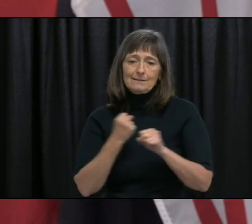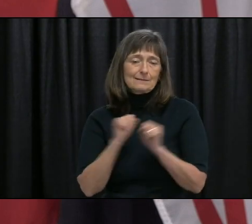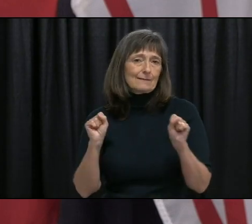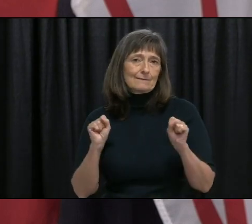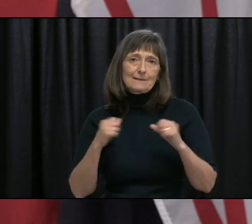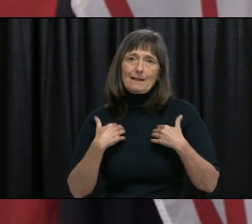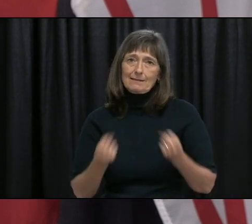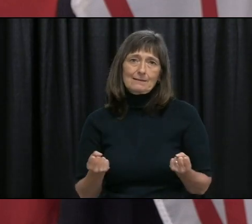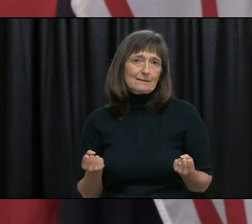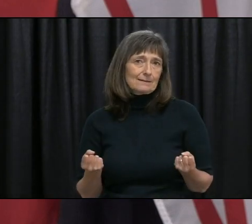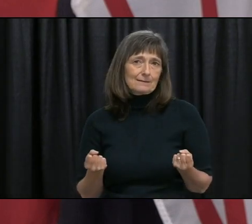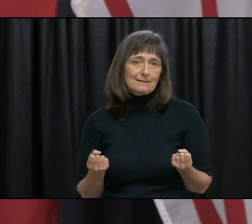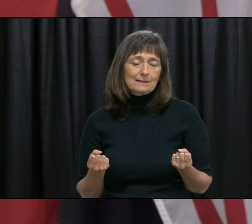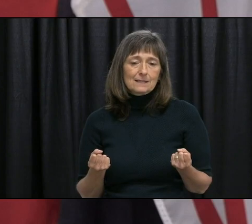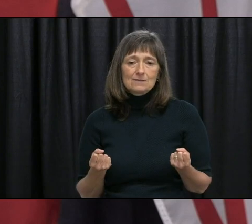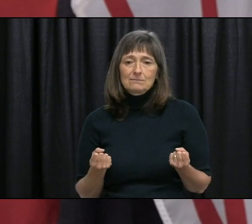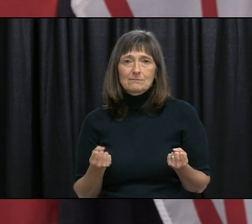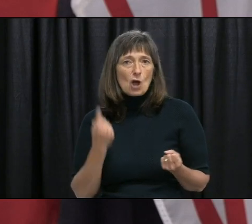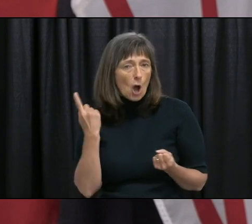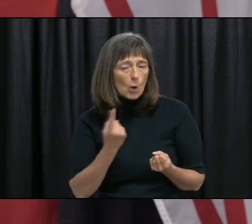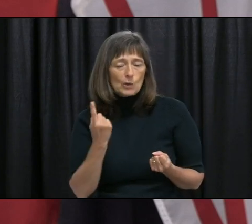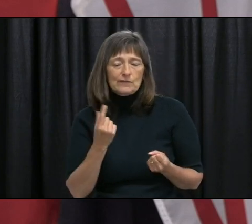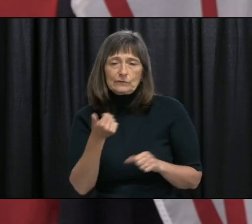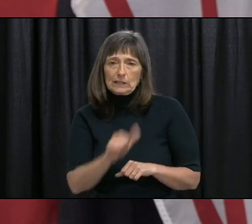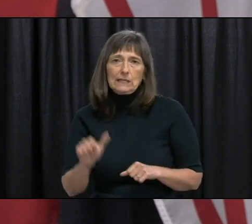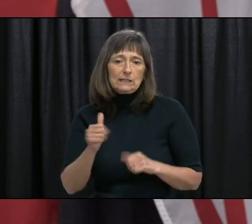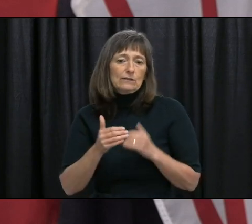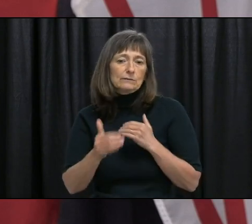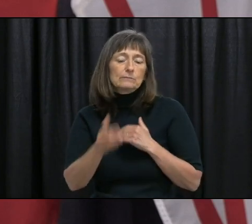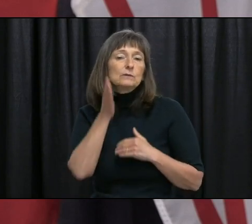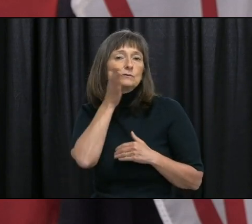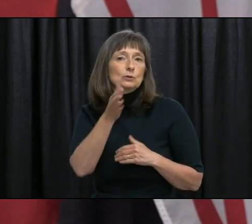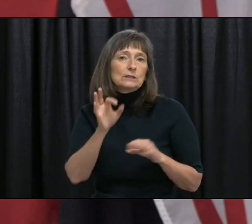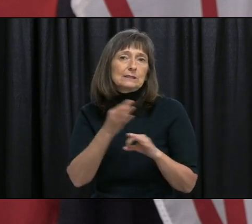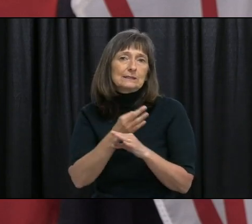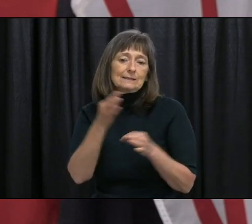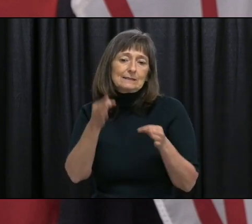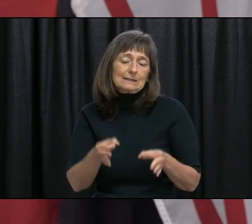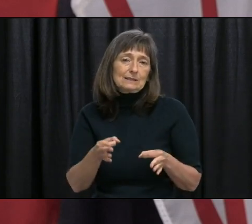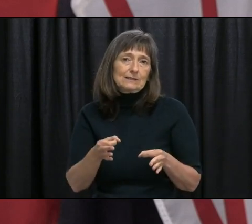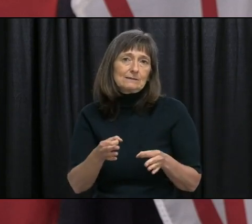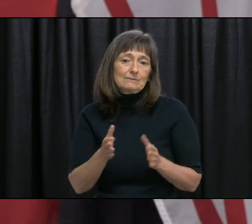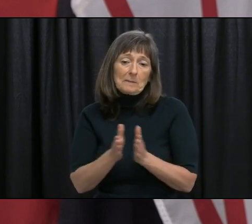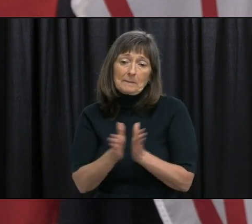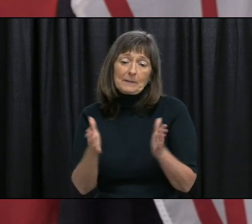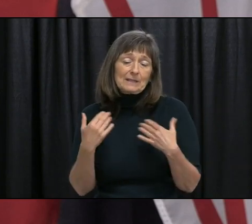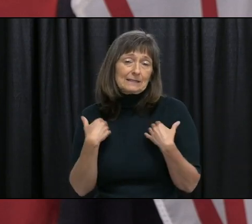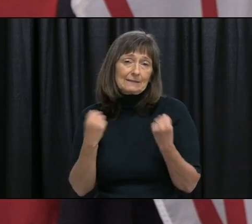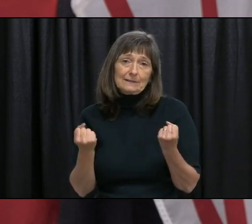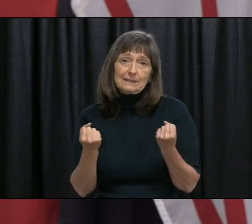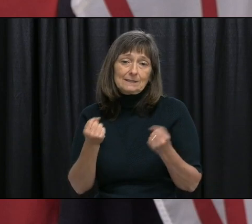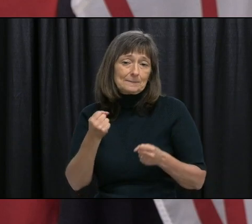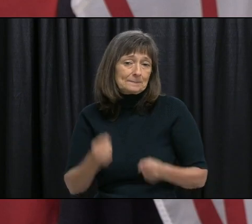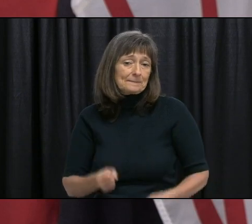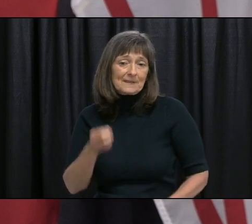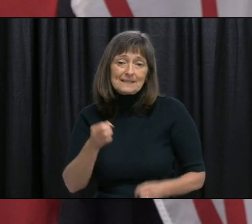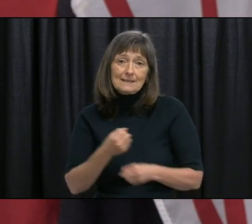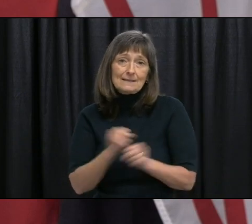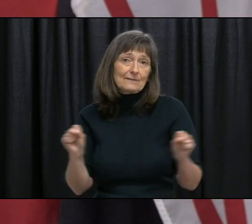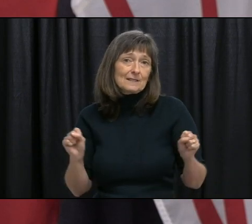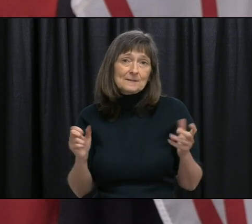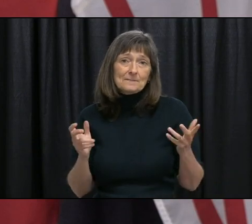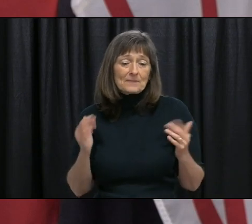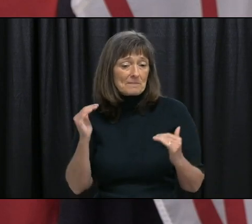front and center in the decisions that we make. It is about public safety. Finding that balance is important, but we do not want